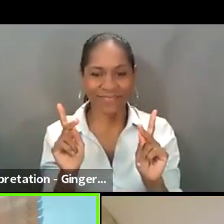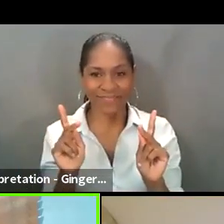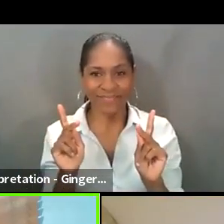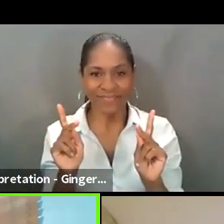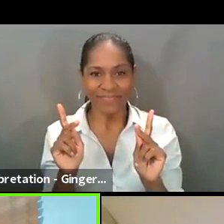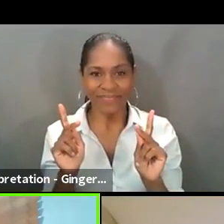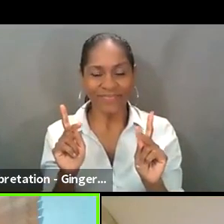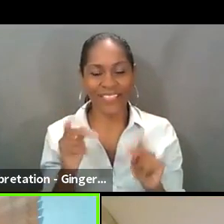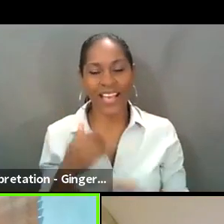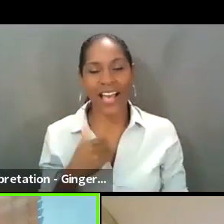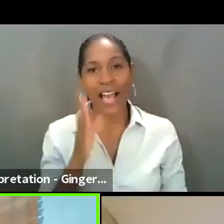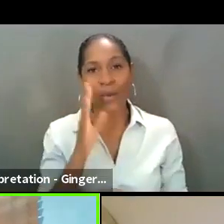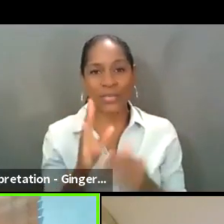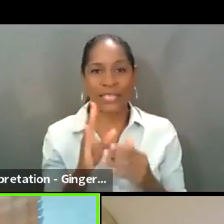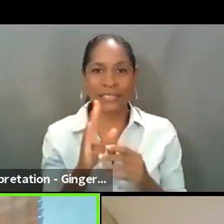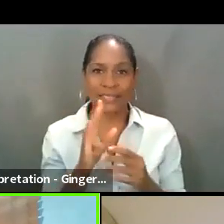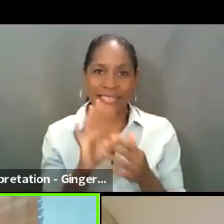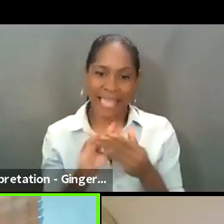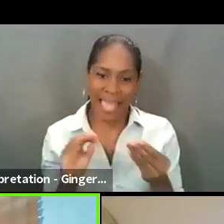I will say